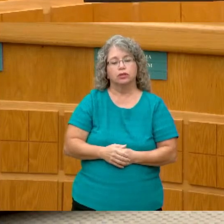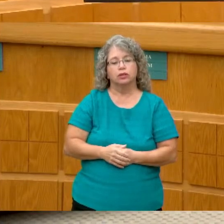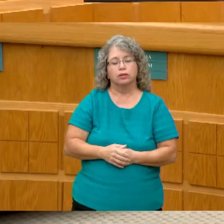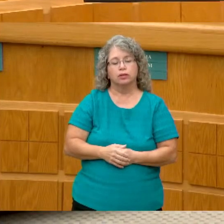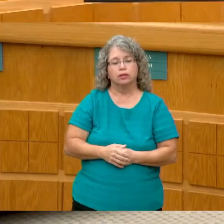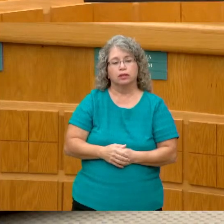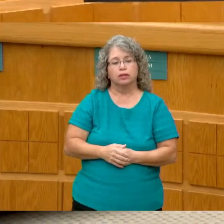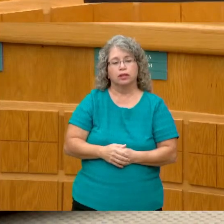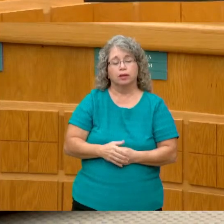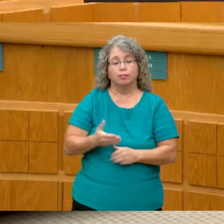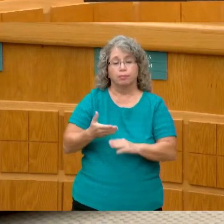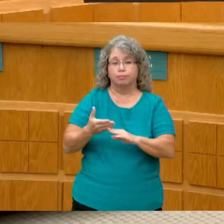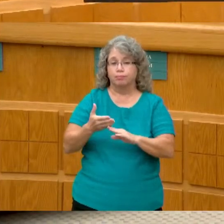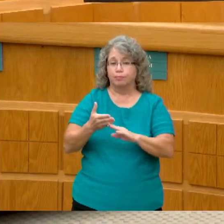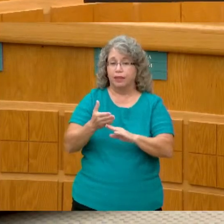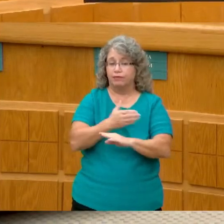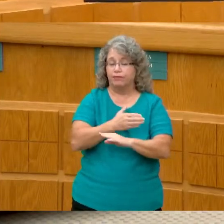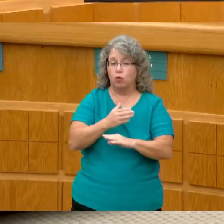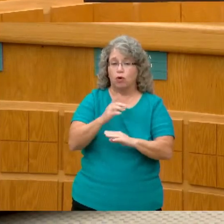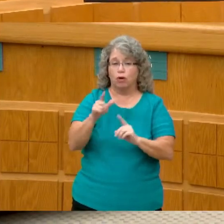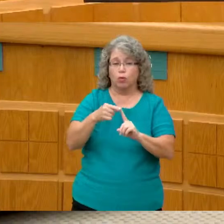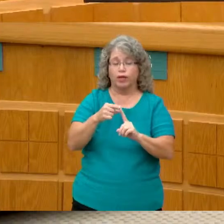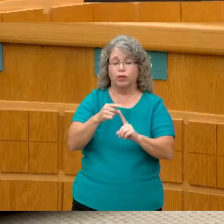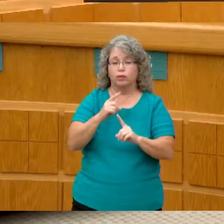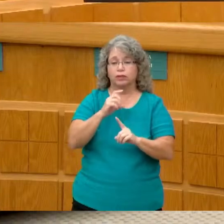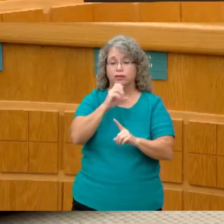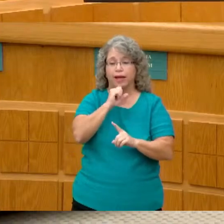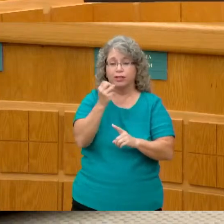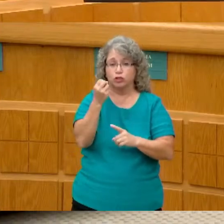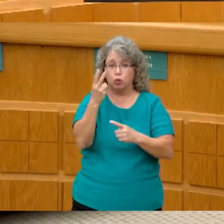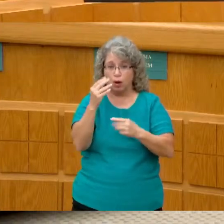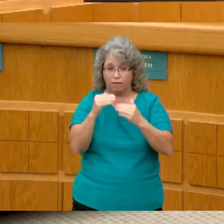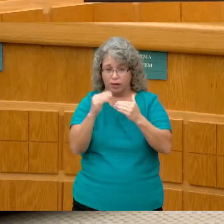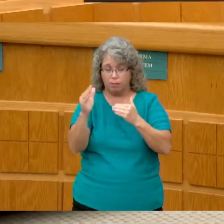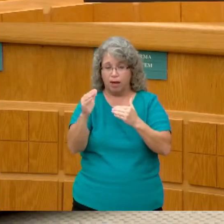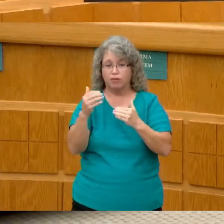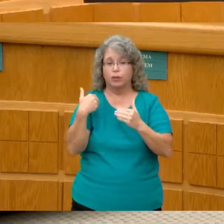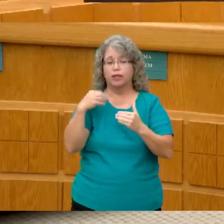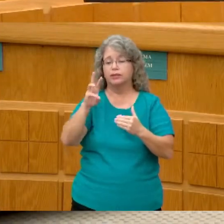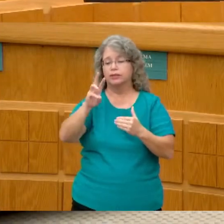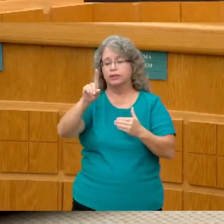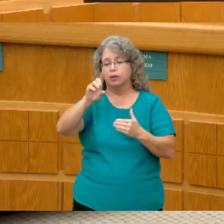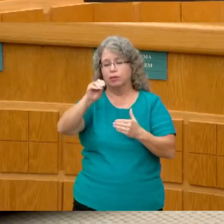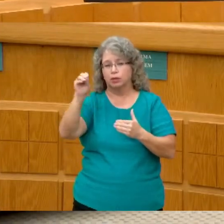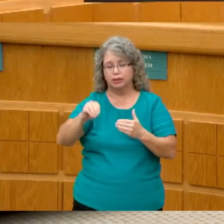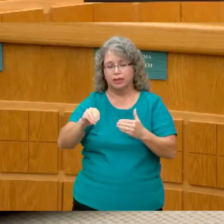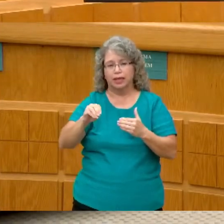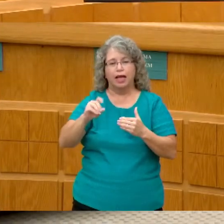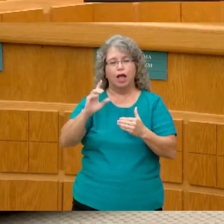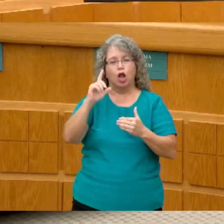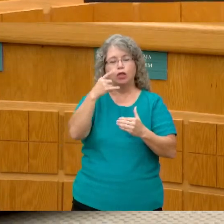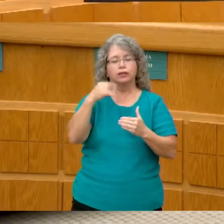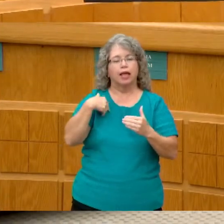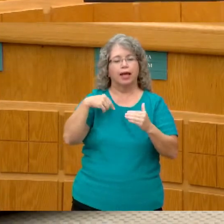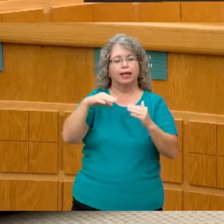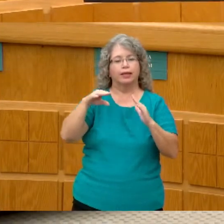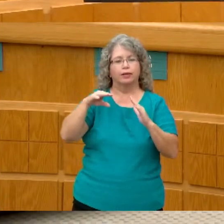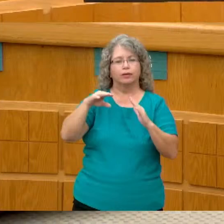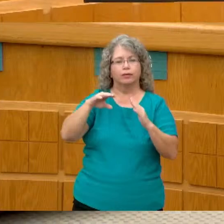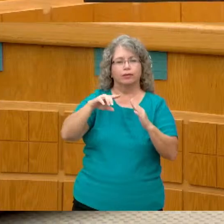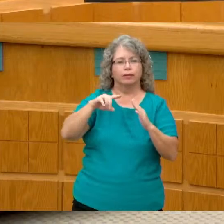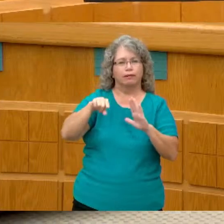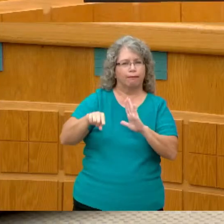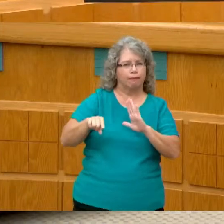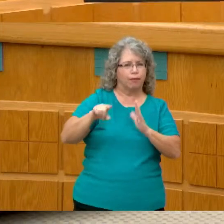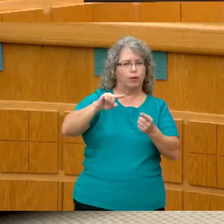just 12 years and above. We were at 61.8%. That number was climbing. We've kind of went back down because we started adding the 5-year-olds and up. Now